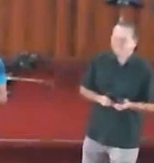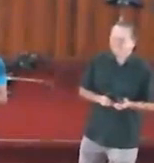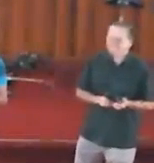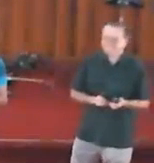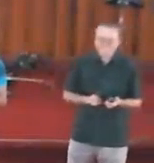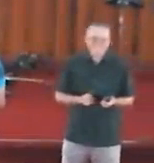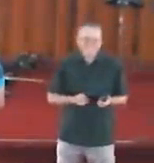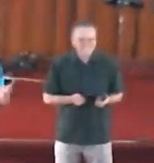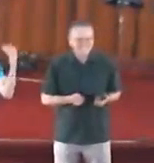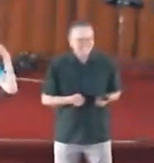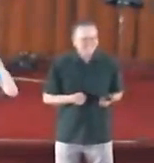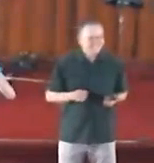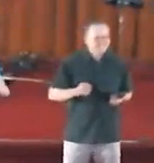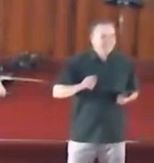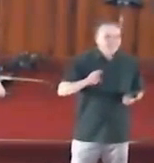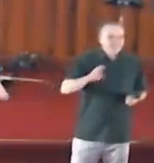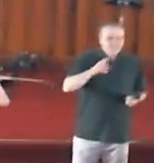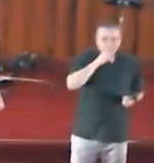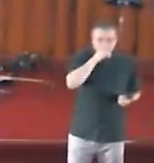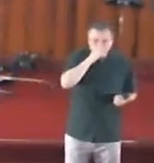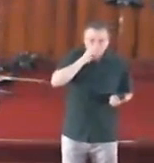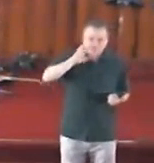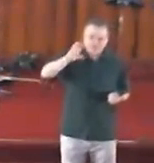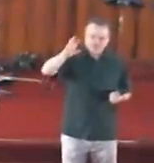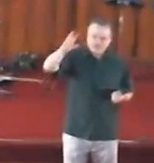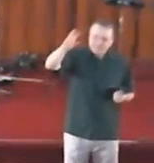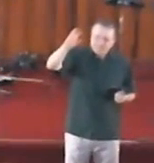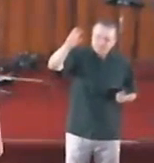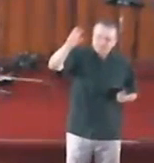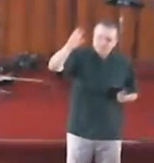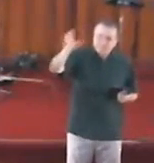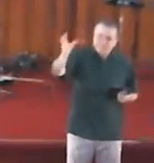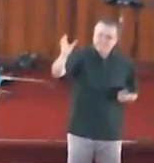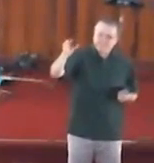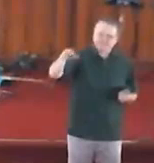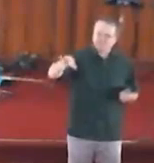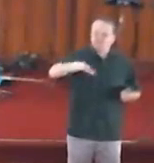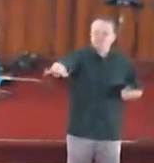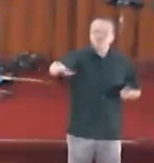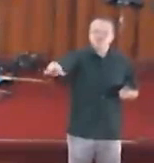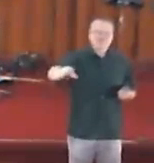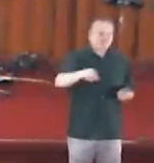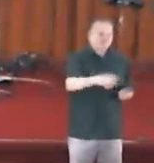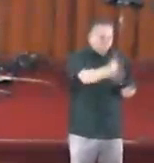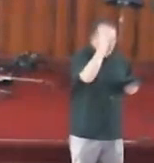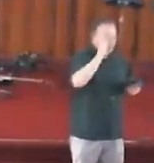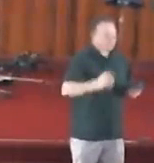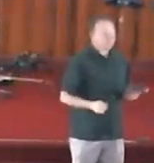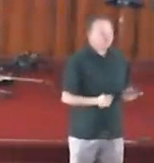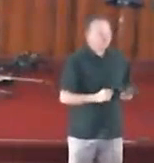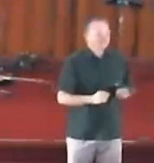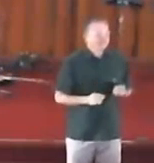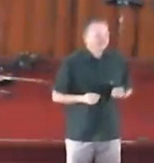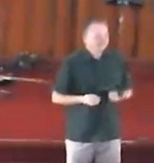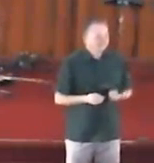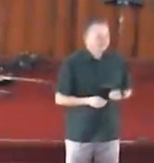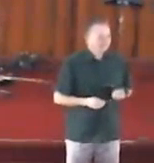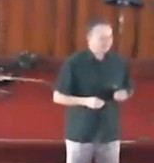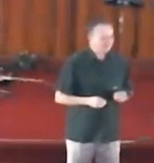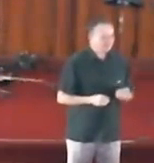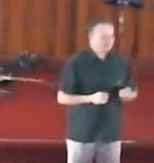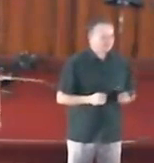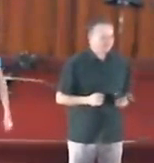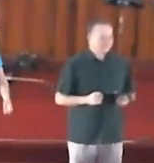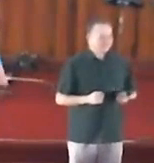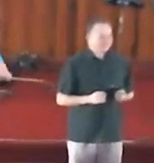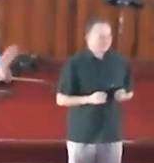Well, maybe God through the medicine. Pero hay, ¿verdad? A veces decimos, no, no fue Dios, tuve que tomar tapsin. Sometimes